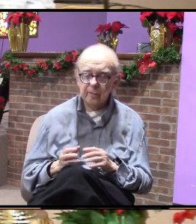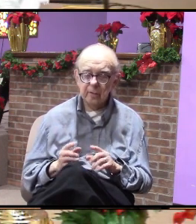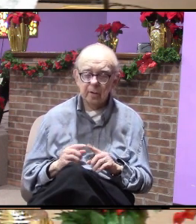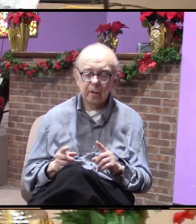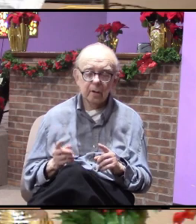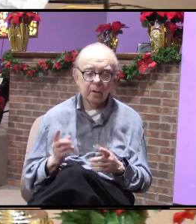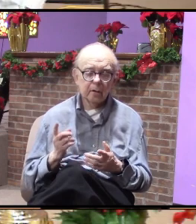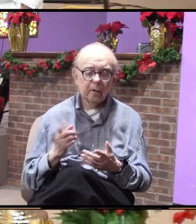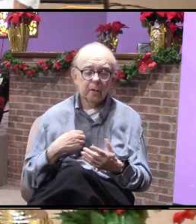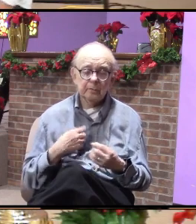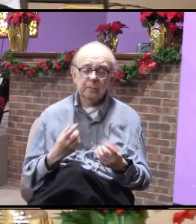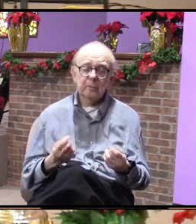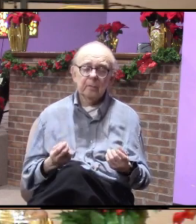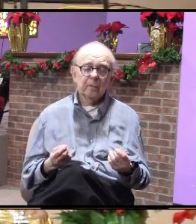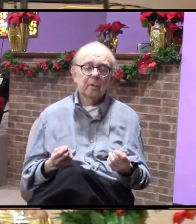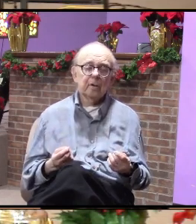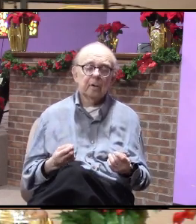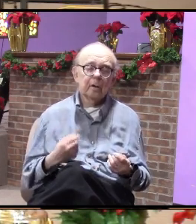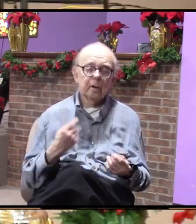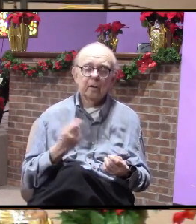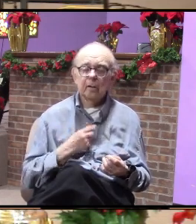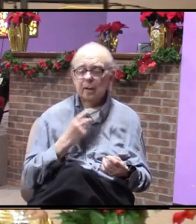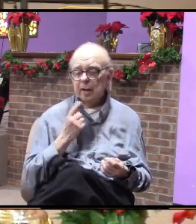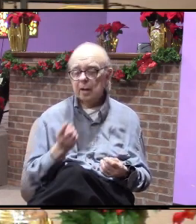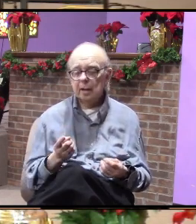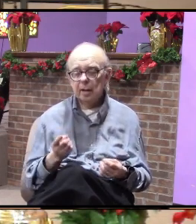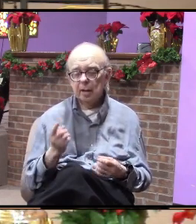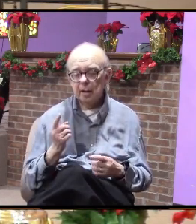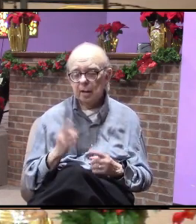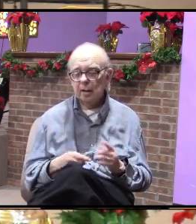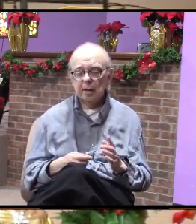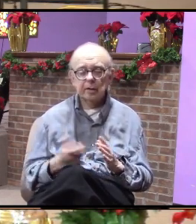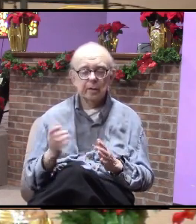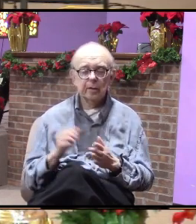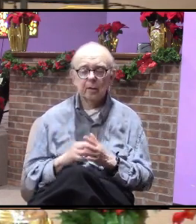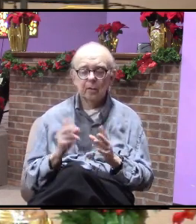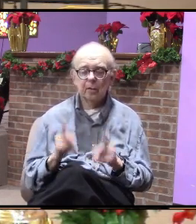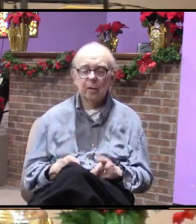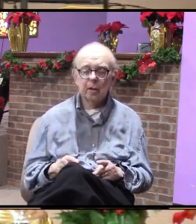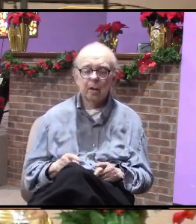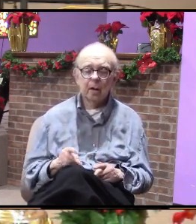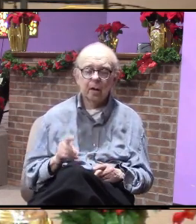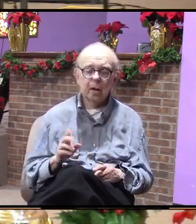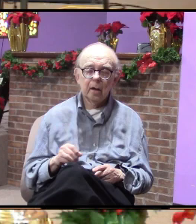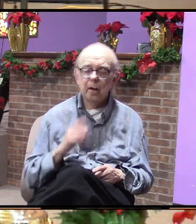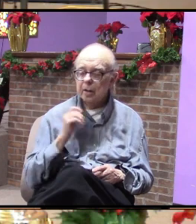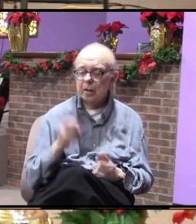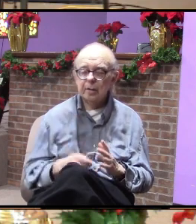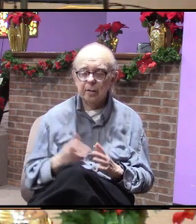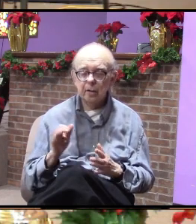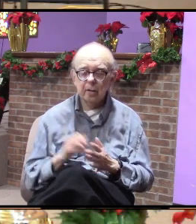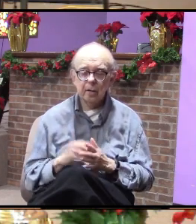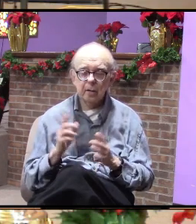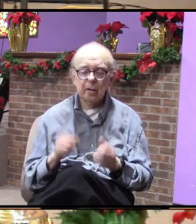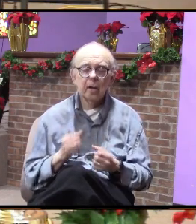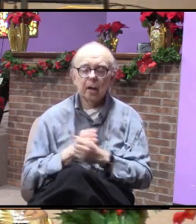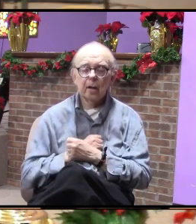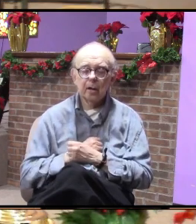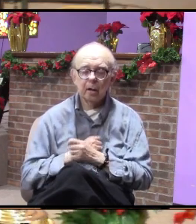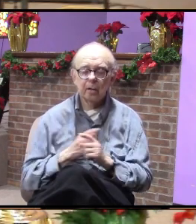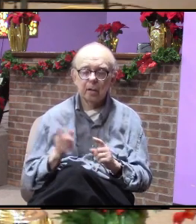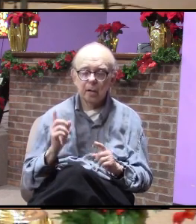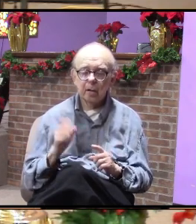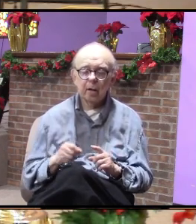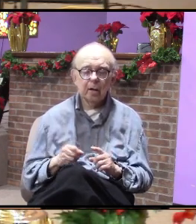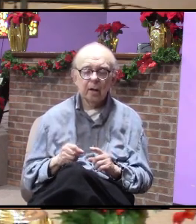But what do? We say, well, we can't get rid of that person. No, we're not getting rid of them. We're loving them, but I don't